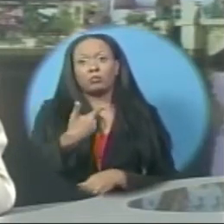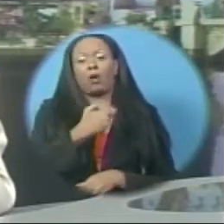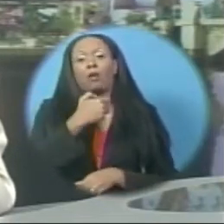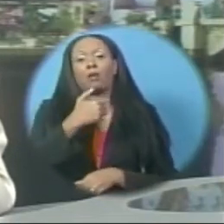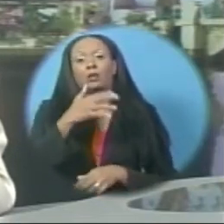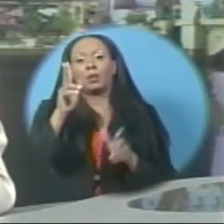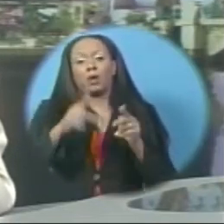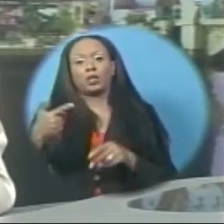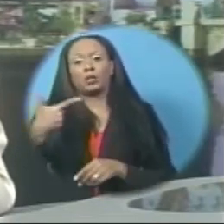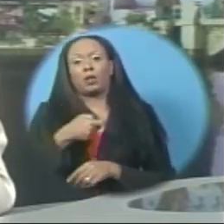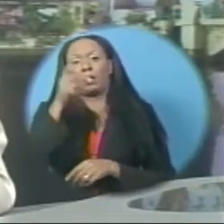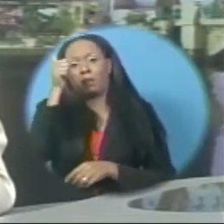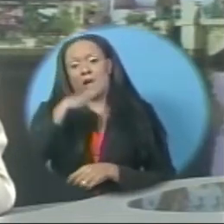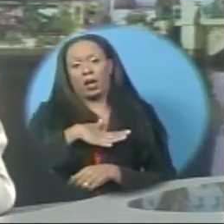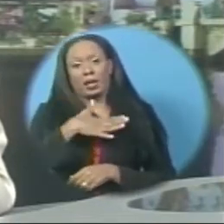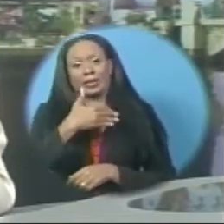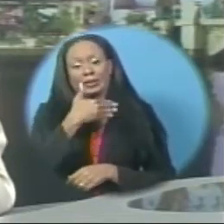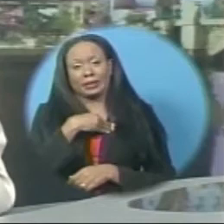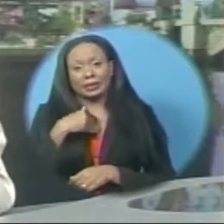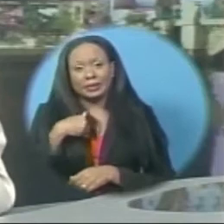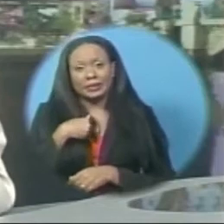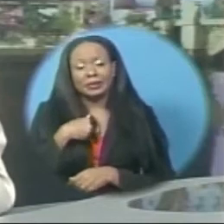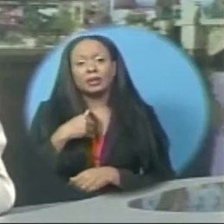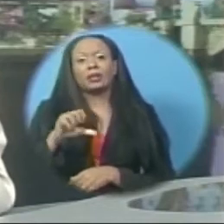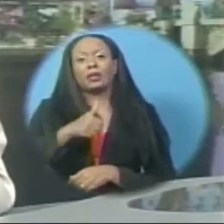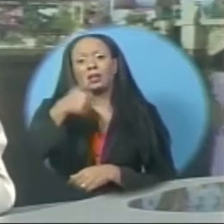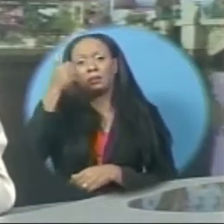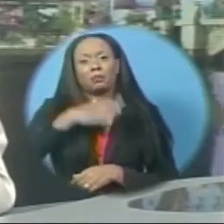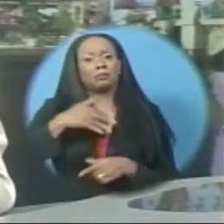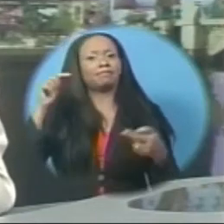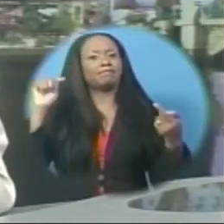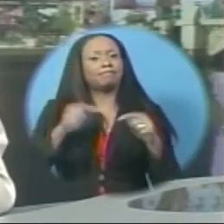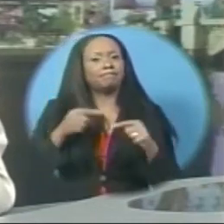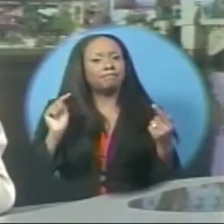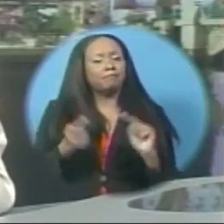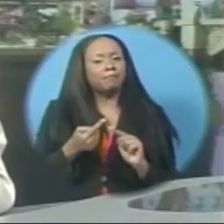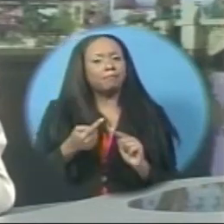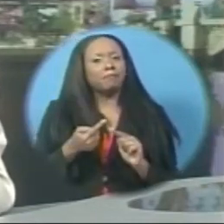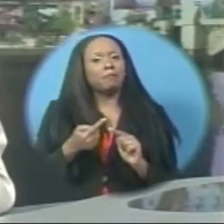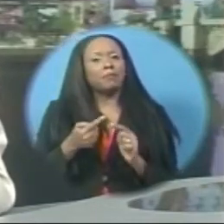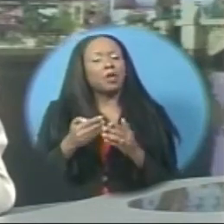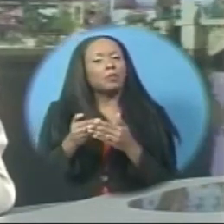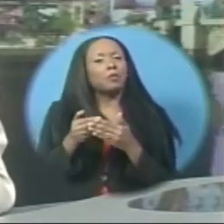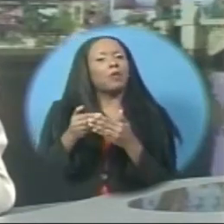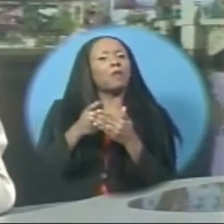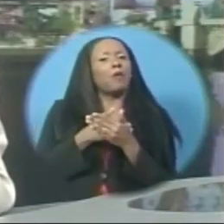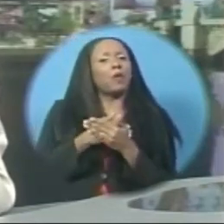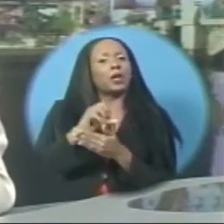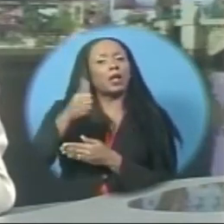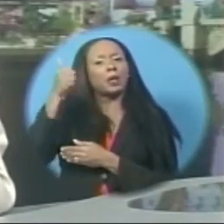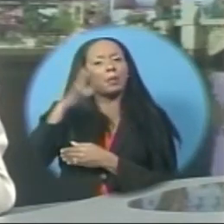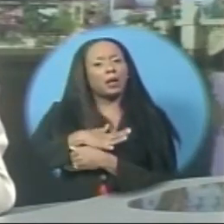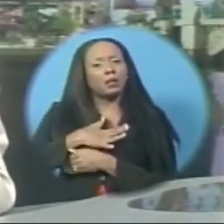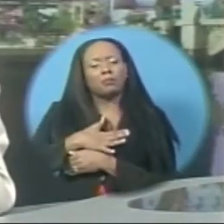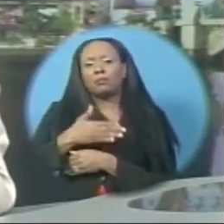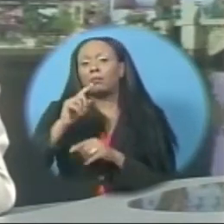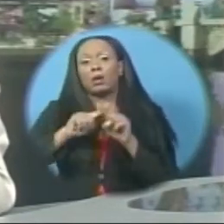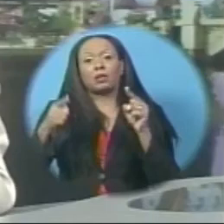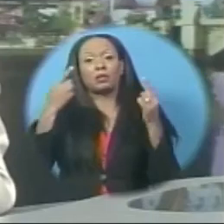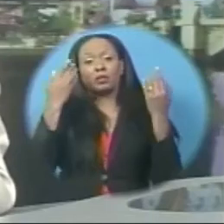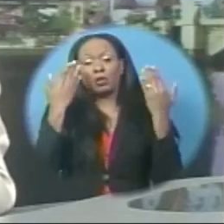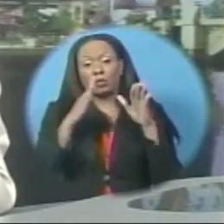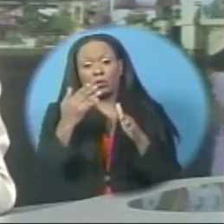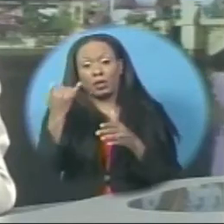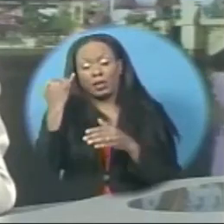was shot in the chest. Another man was also injured in a shooting that occurred minutes earlier. It has not been determined if the